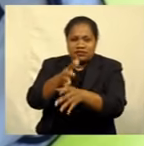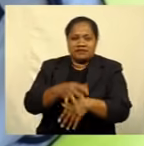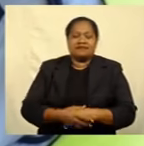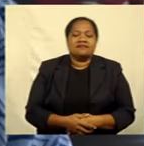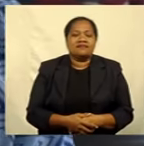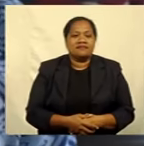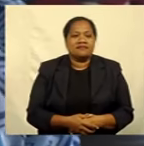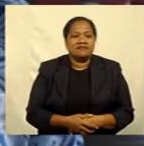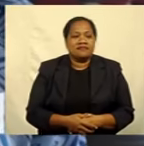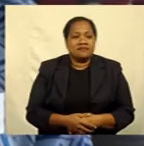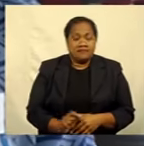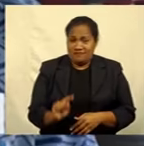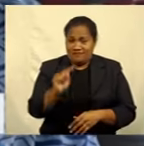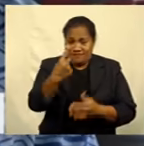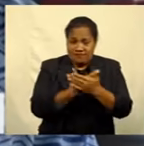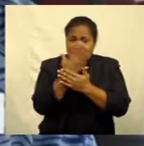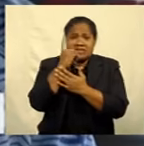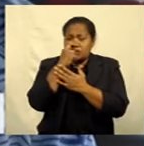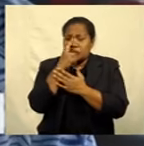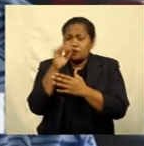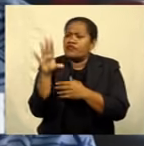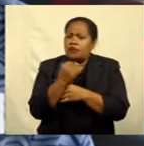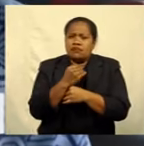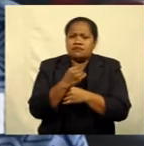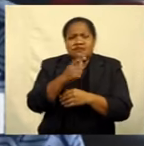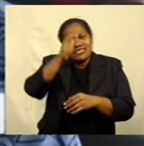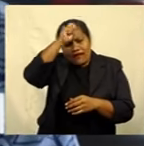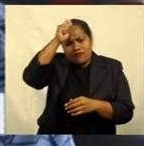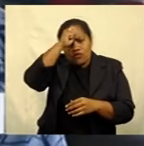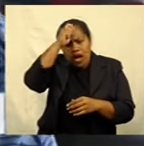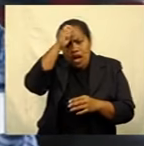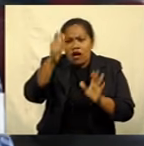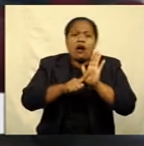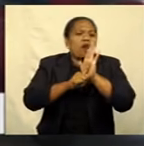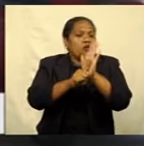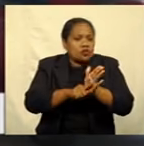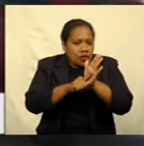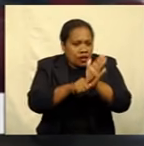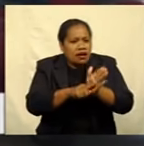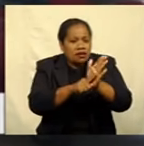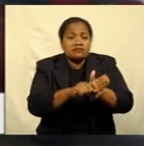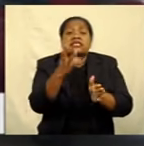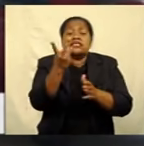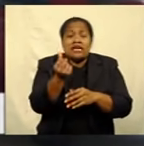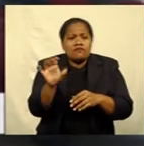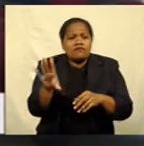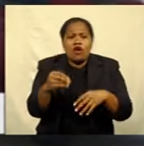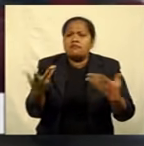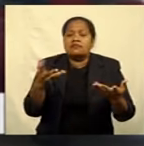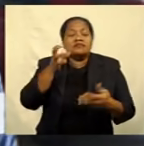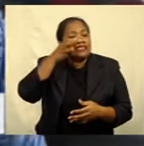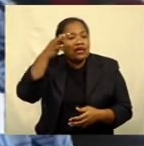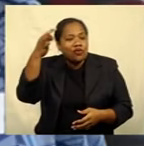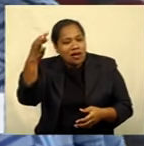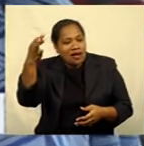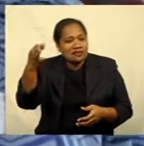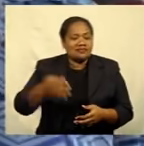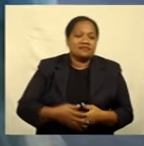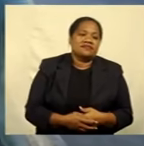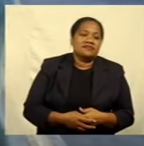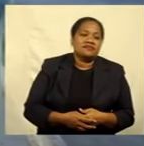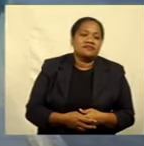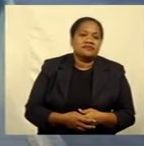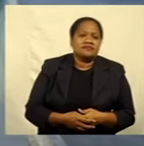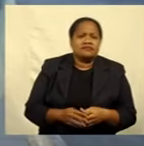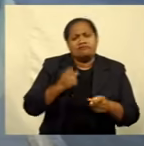the first day, we've had people come all the way out from Tavua and Lautoka, some from Singatoka, and